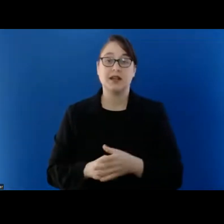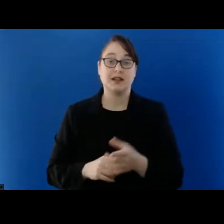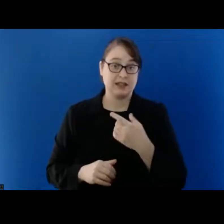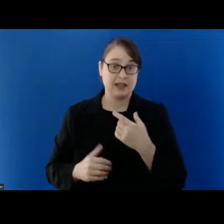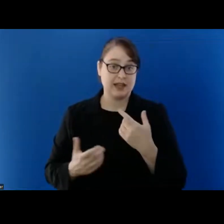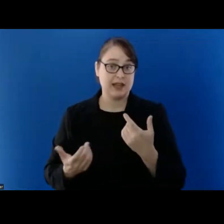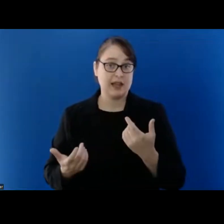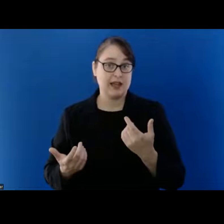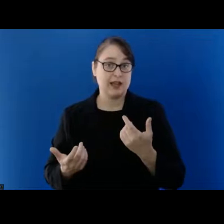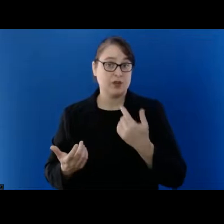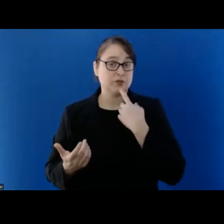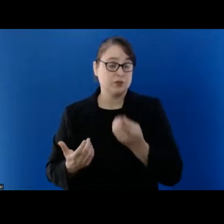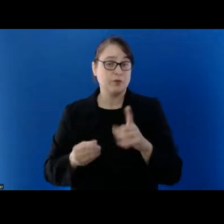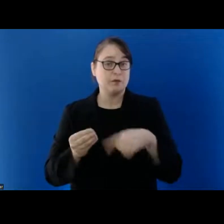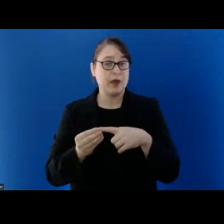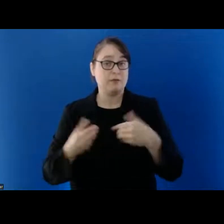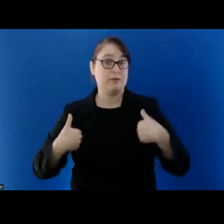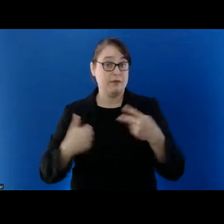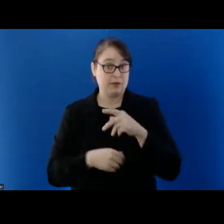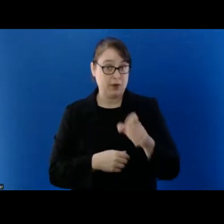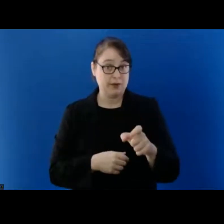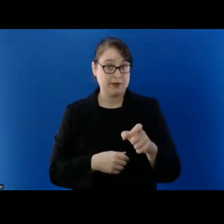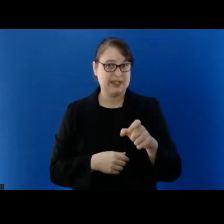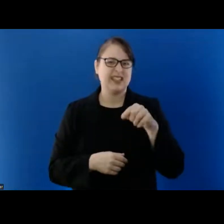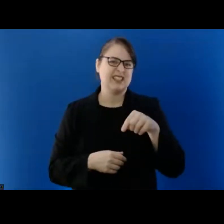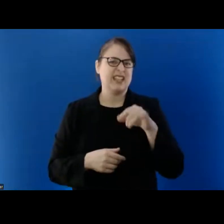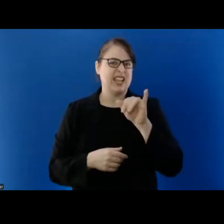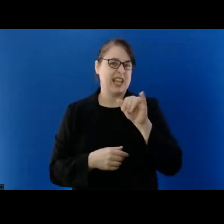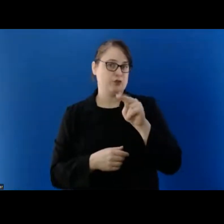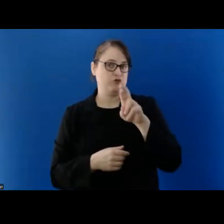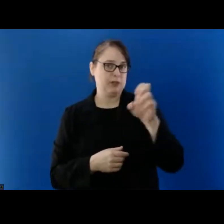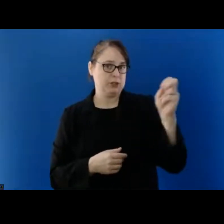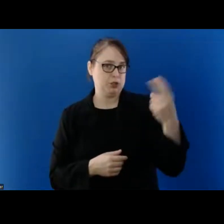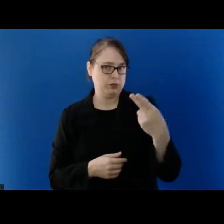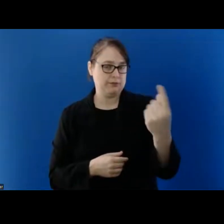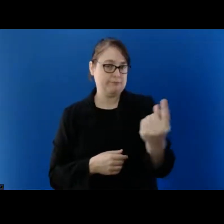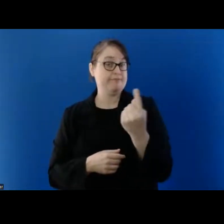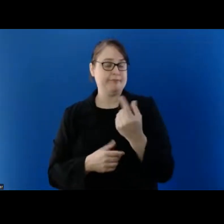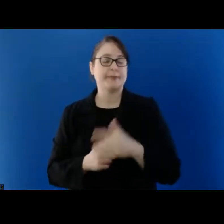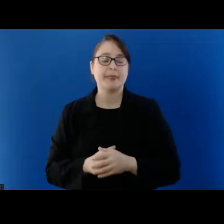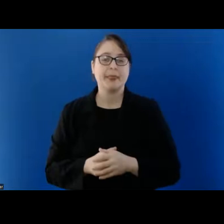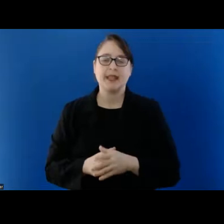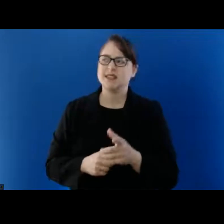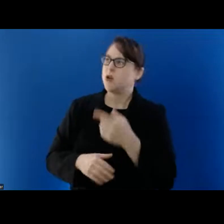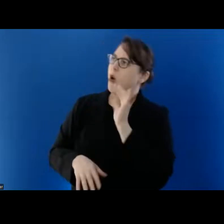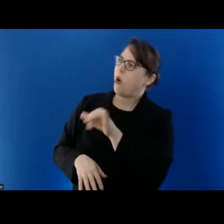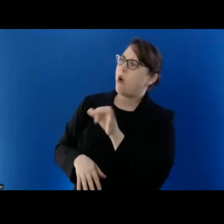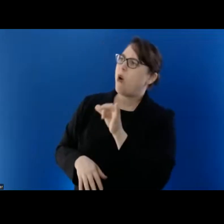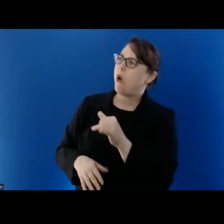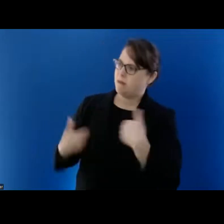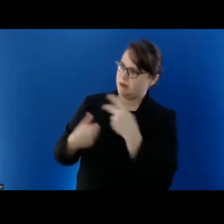was telling him about monkeypox. This is the inReach. I was telling him about monkeypox, and he said, "Oh, I have this rash,"